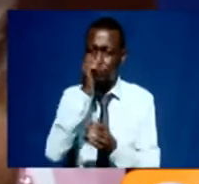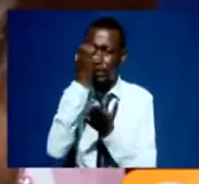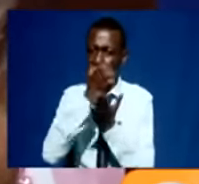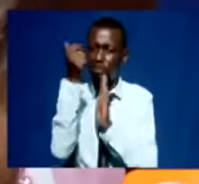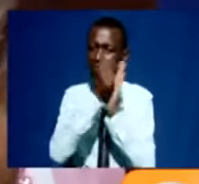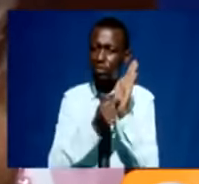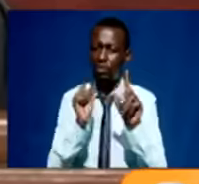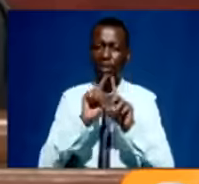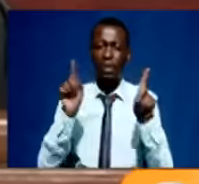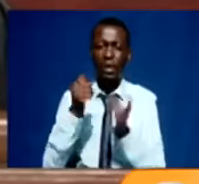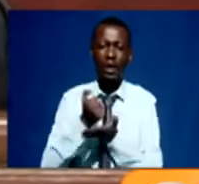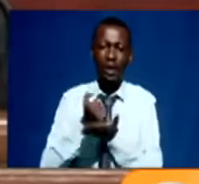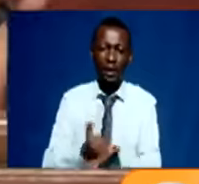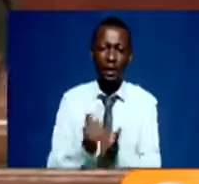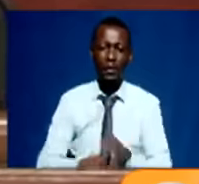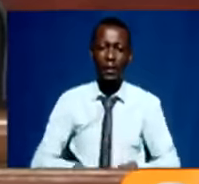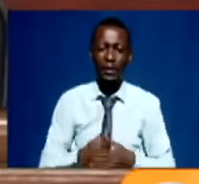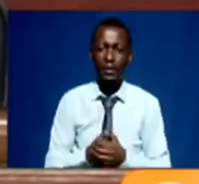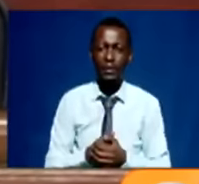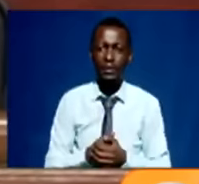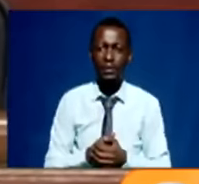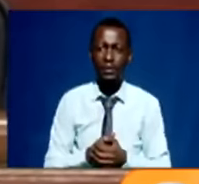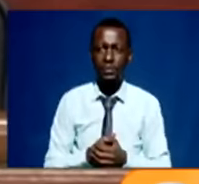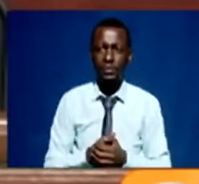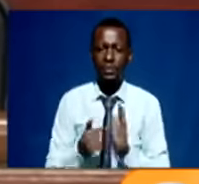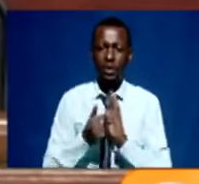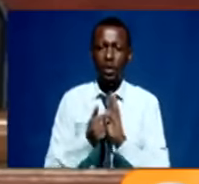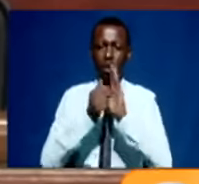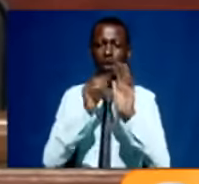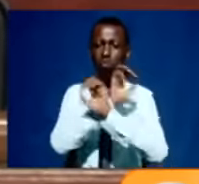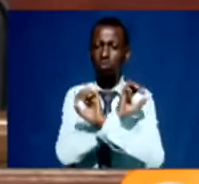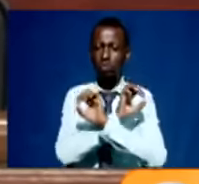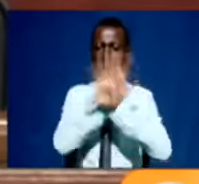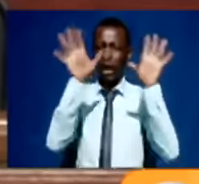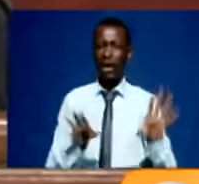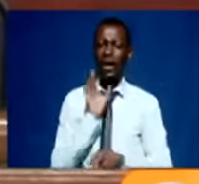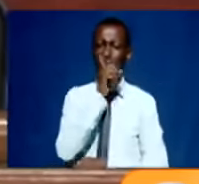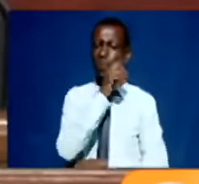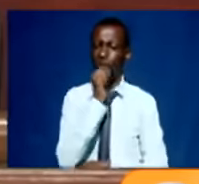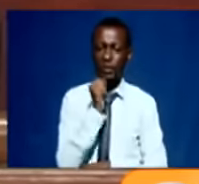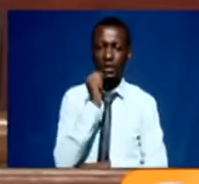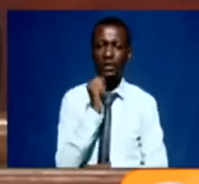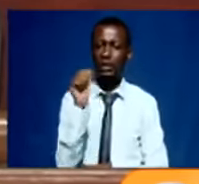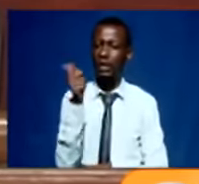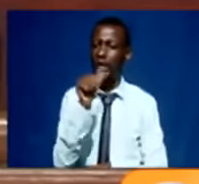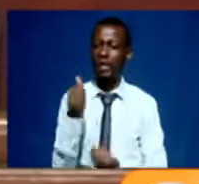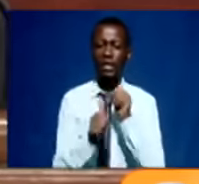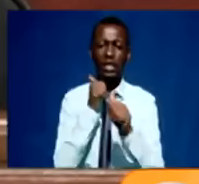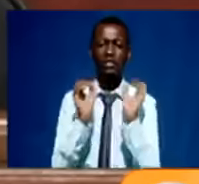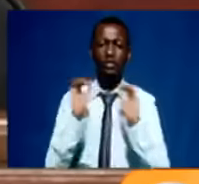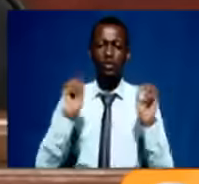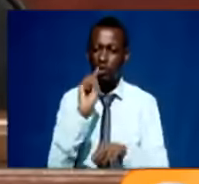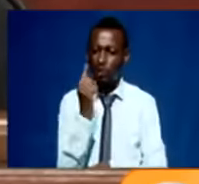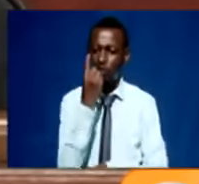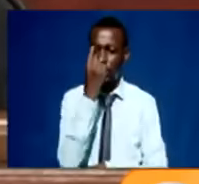she stepped in. But it was very clear. No one disputed that the first